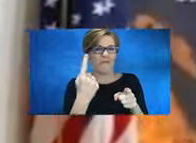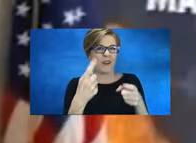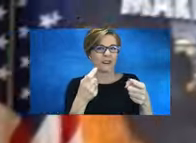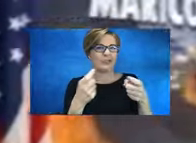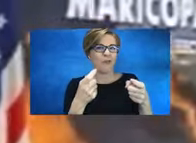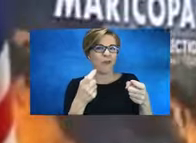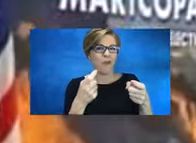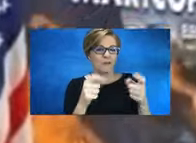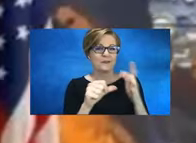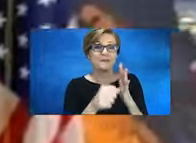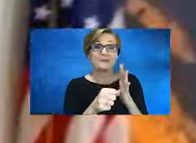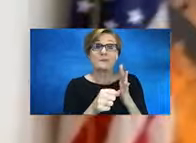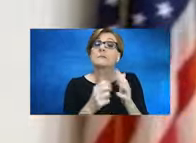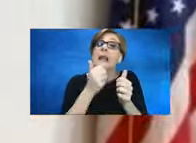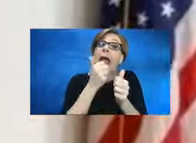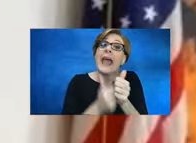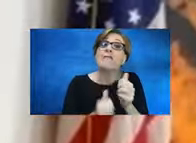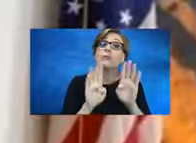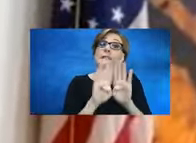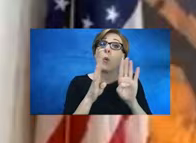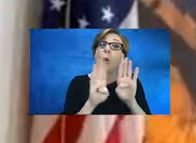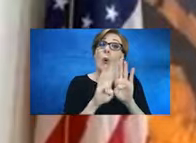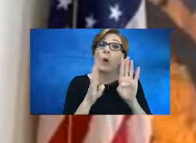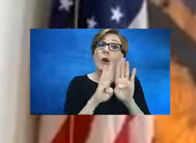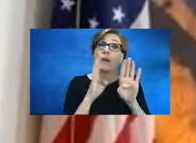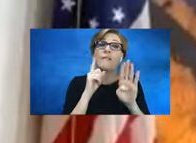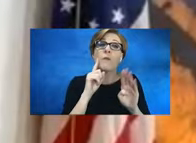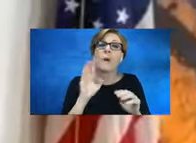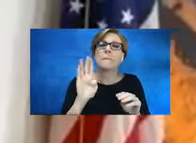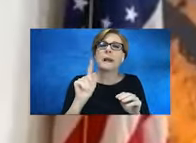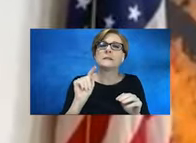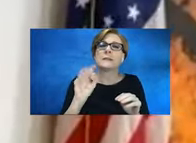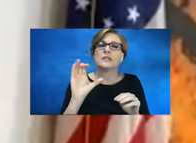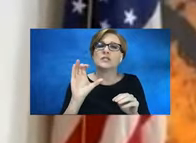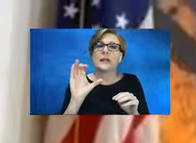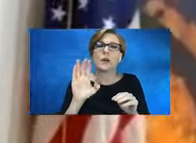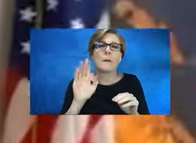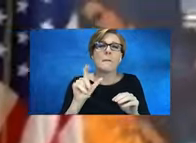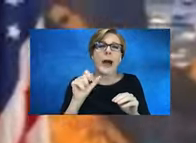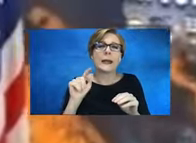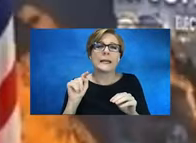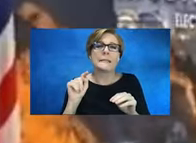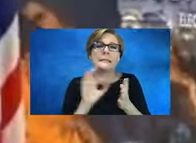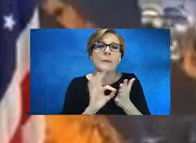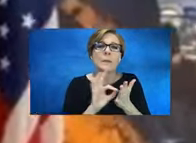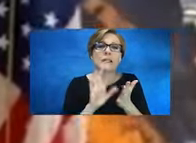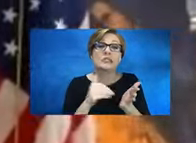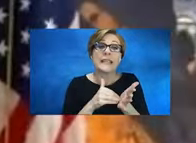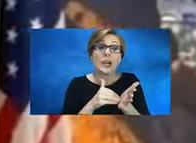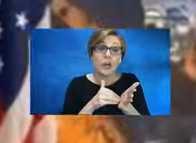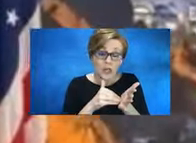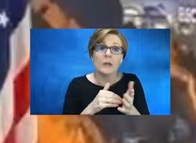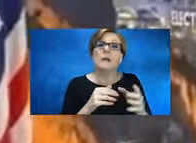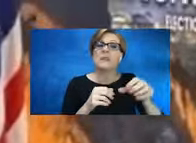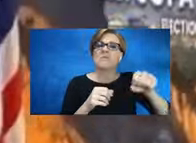we're going to highlight. So every door that leads into our ballot tabulation center is locked, right? And we have this badge access